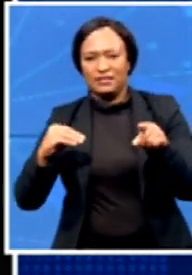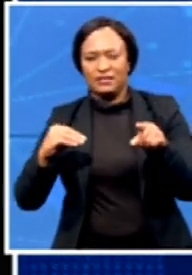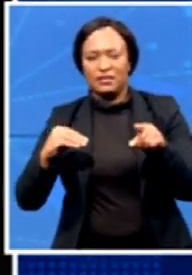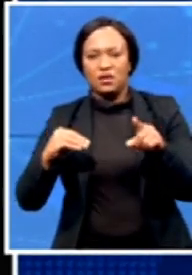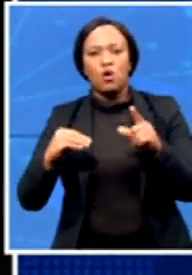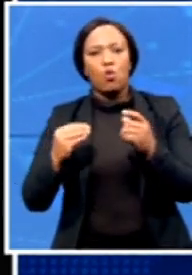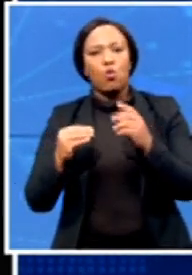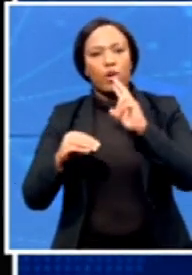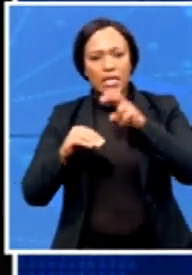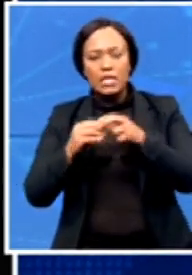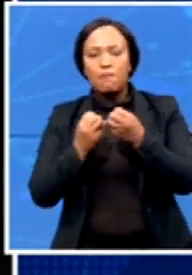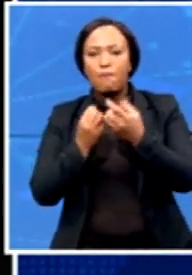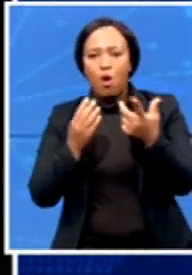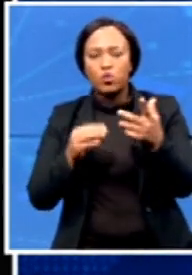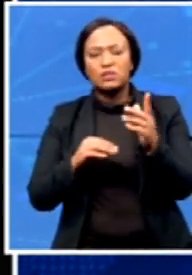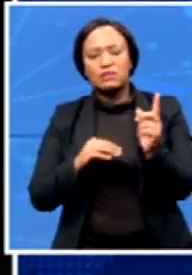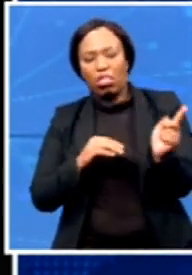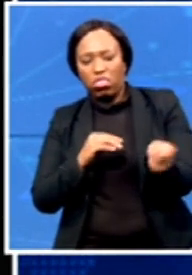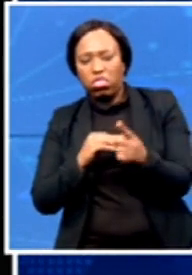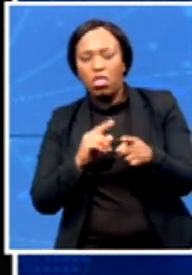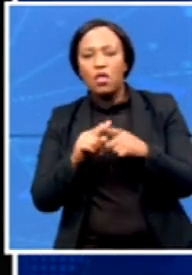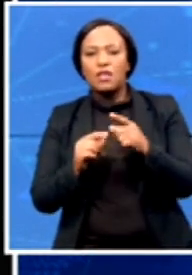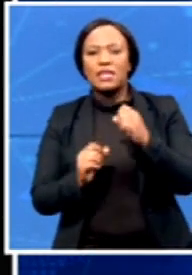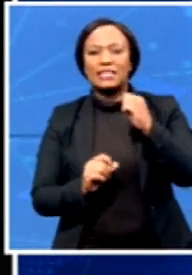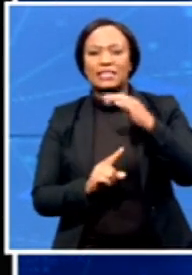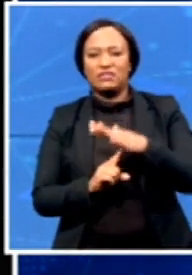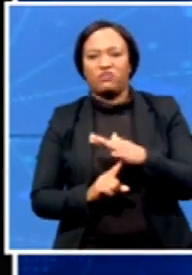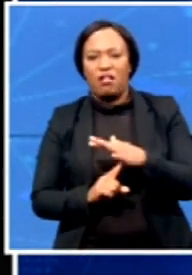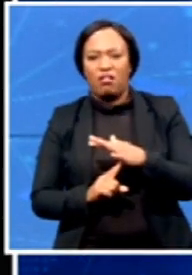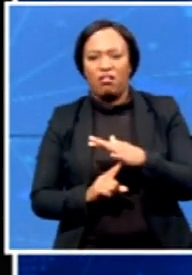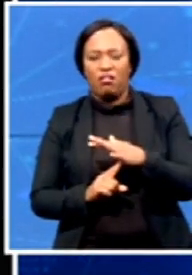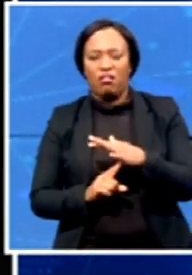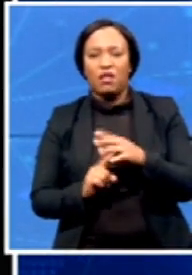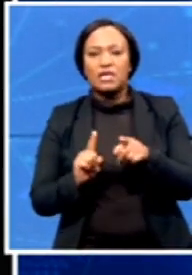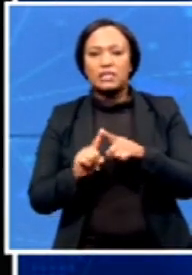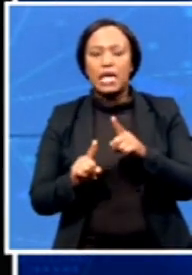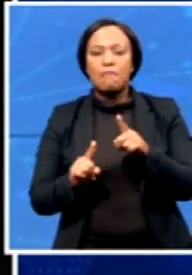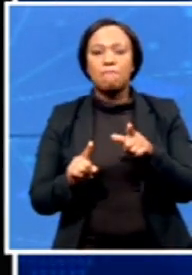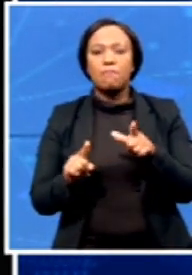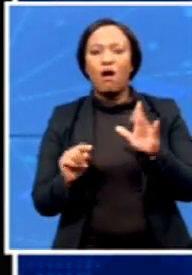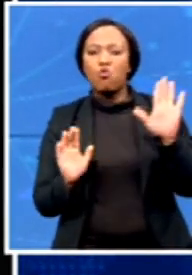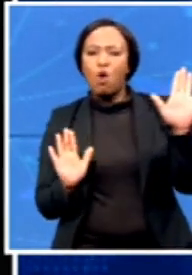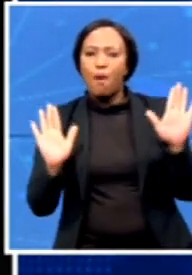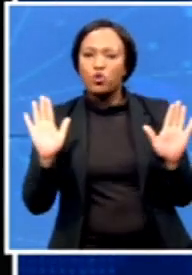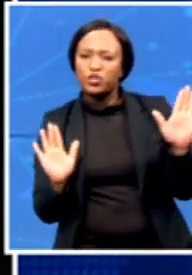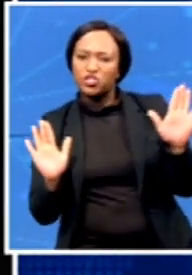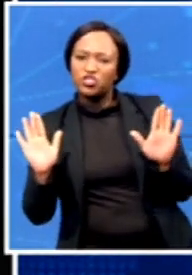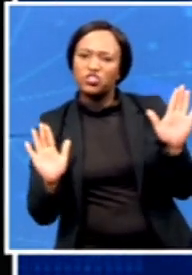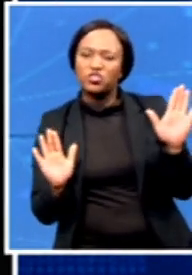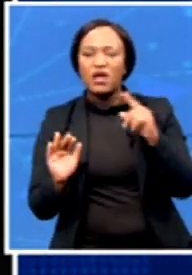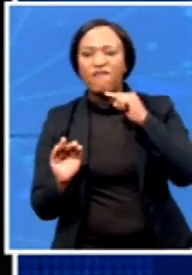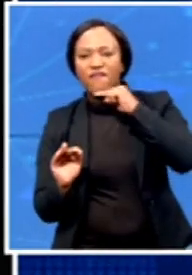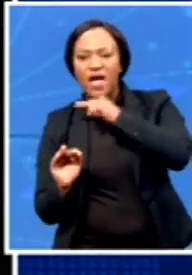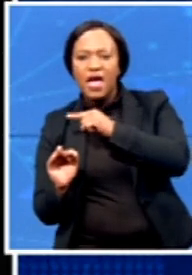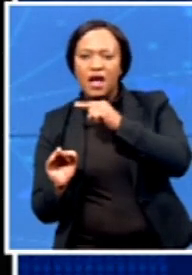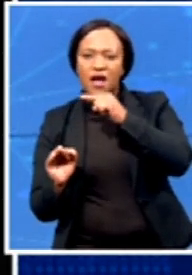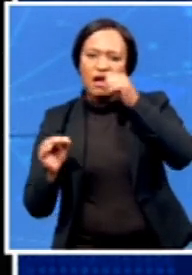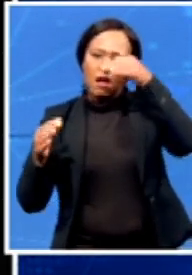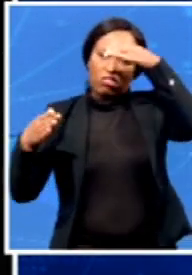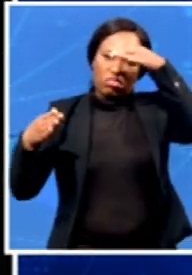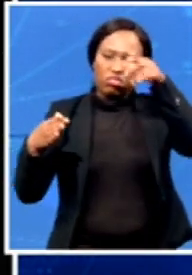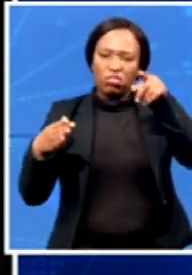very important. Artificial intelligence is an area that is growing in South Africa and on